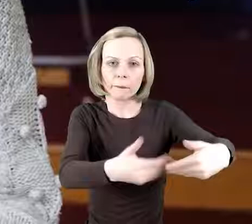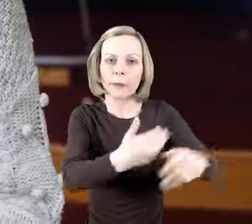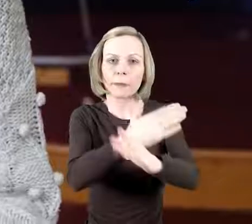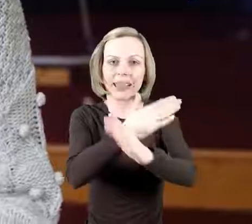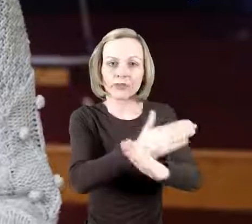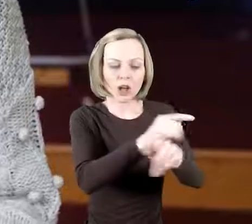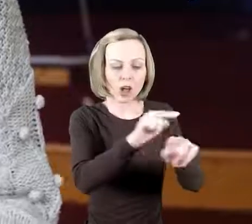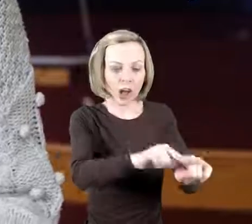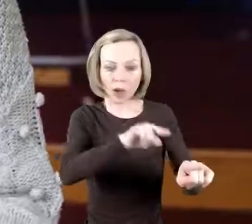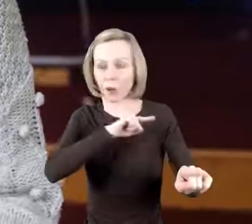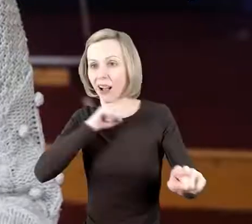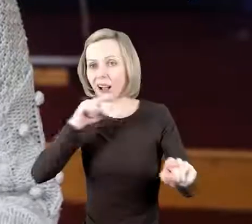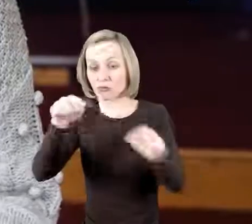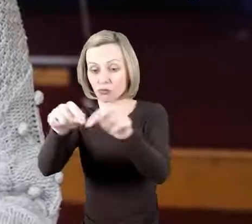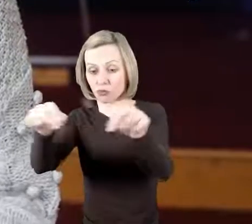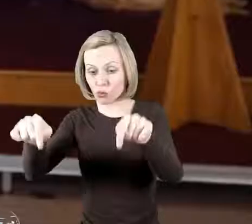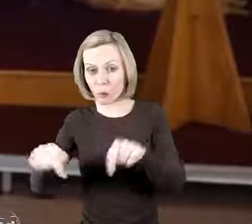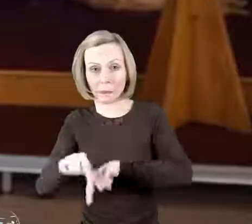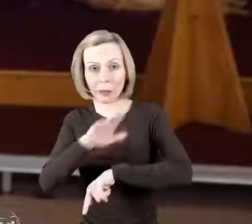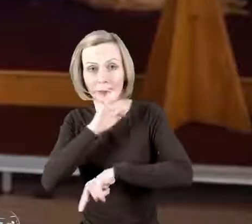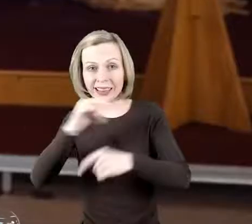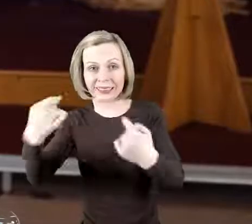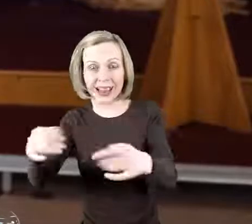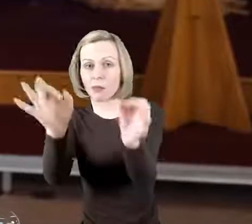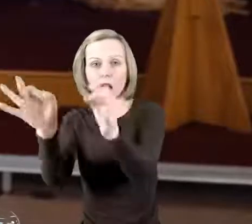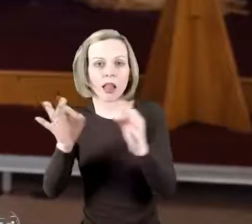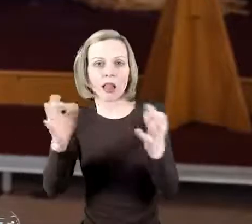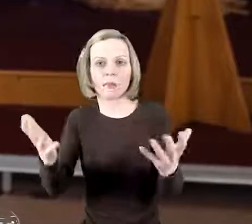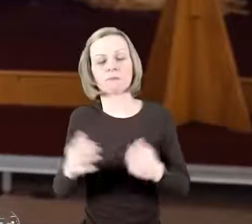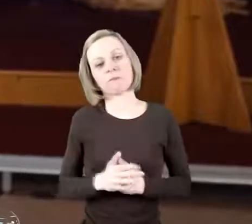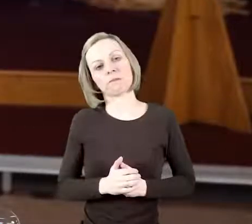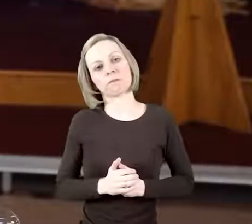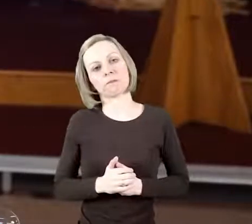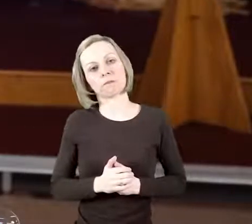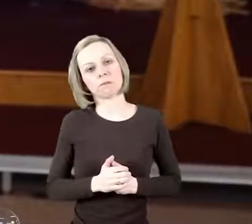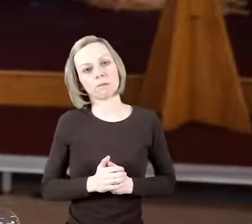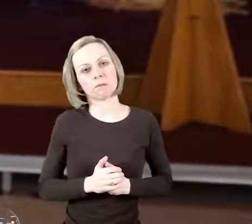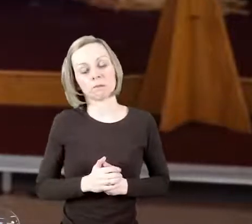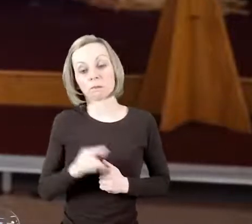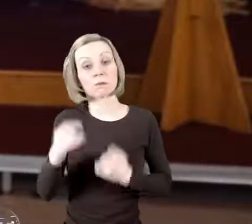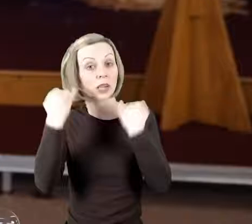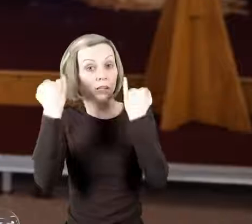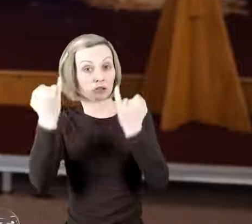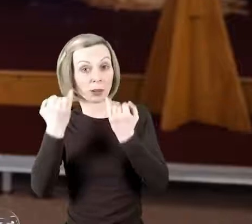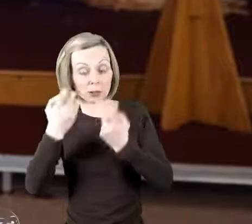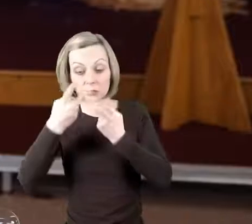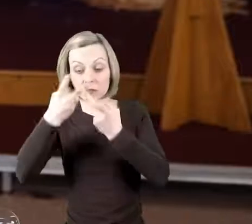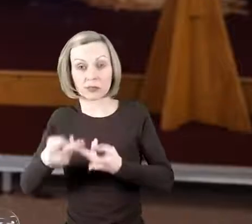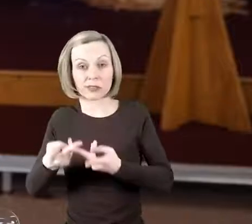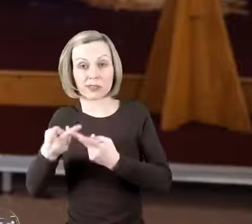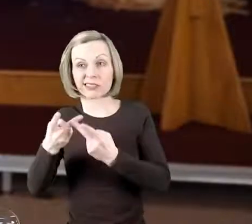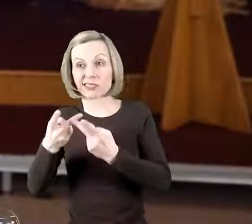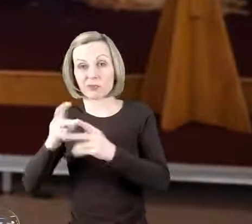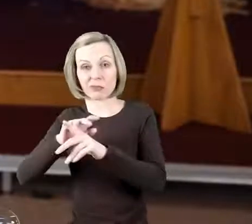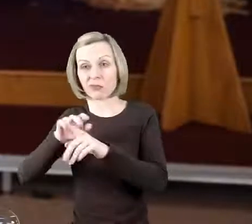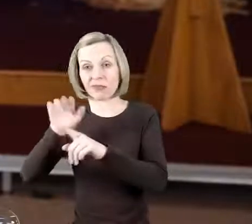there was no guest room available for them. And there were shepherds living out in the fields nearby, keeping watch over their flocks